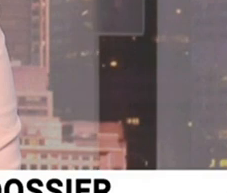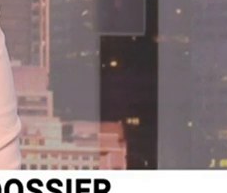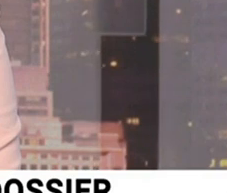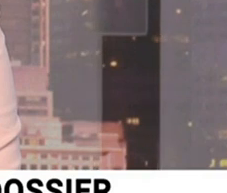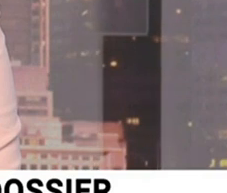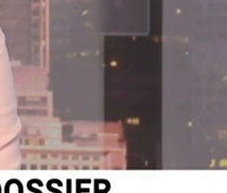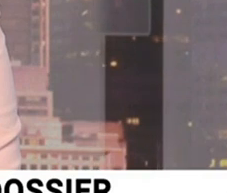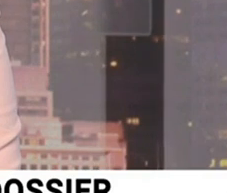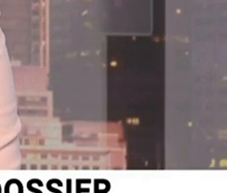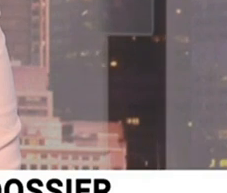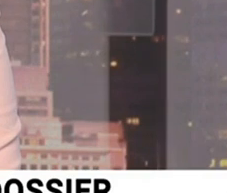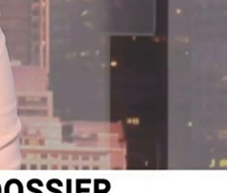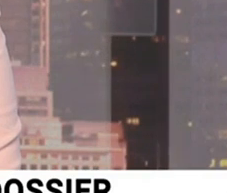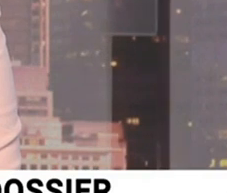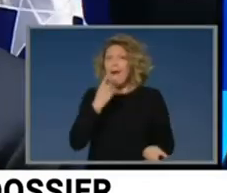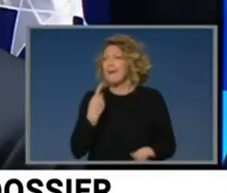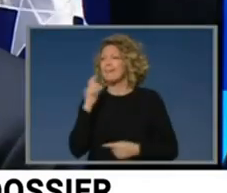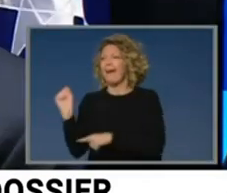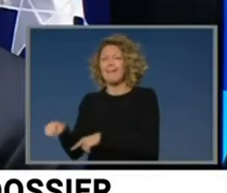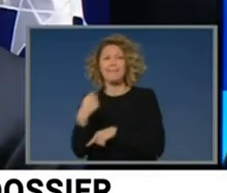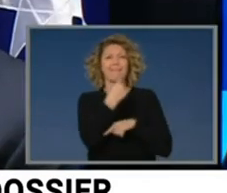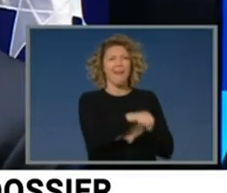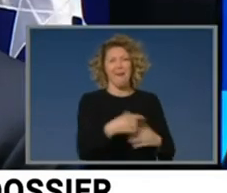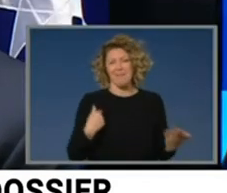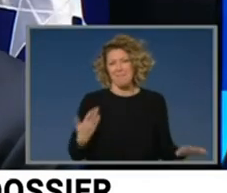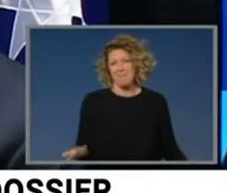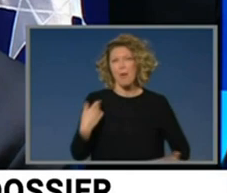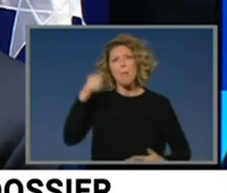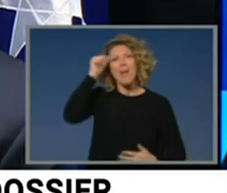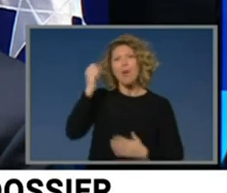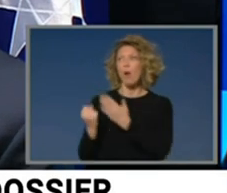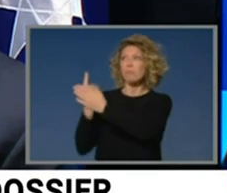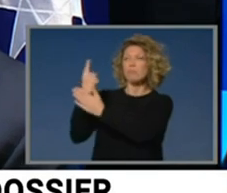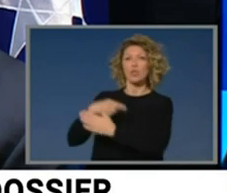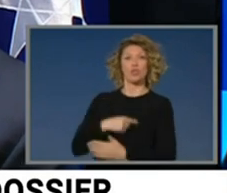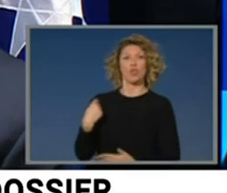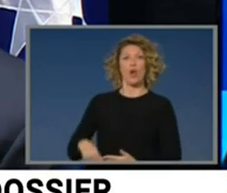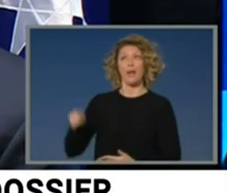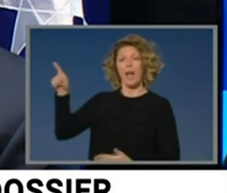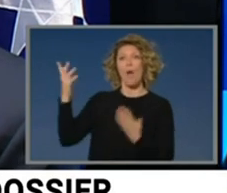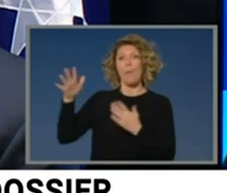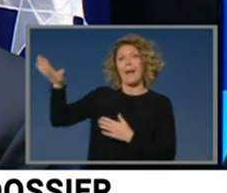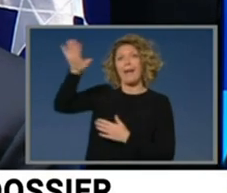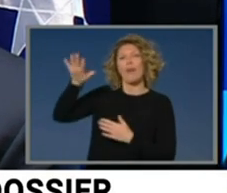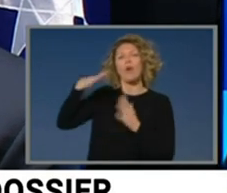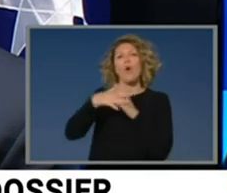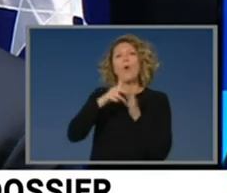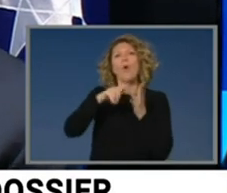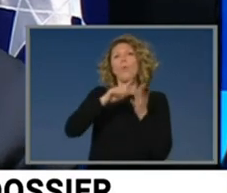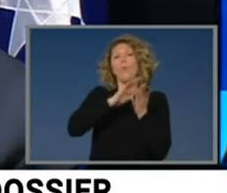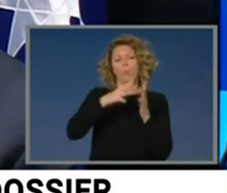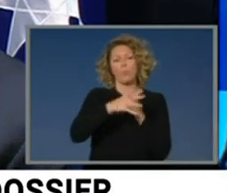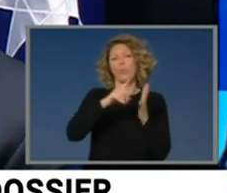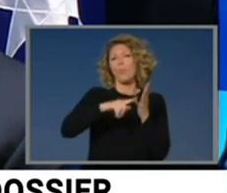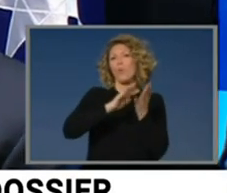on why an investigation is so important. We know it started in China. We know it started in Wuhan. The most